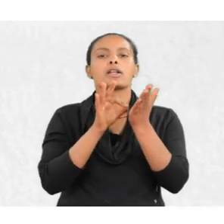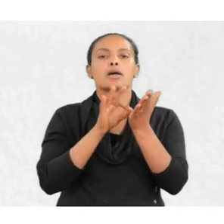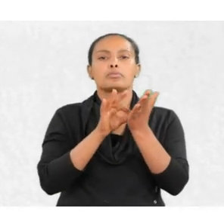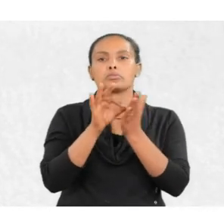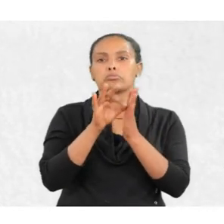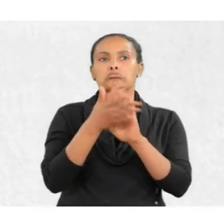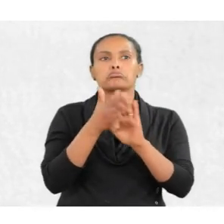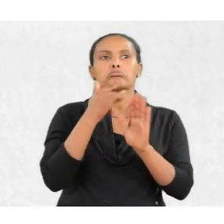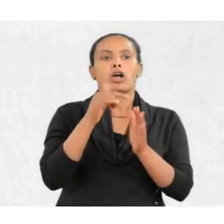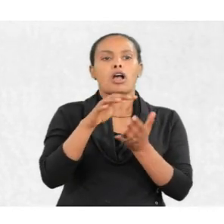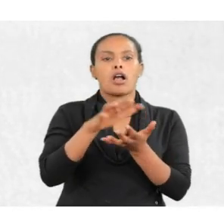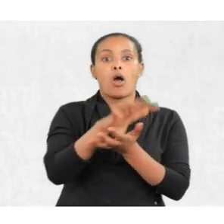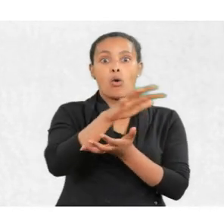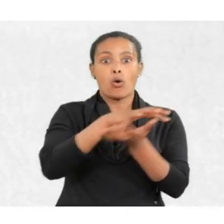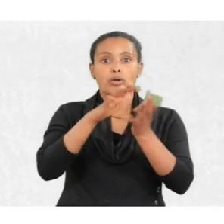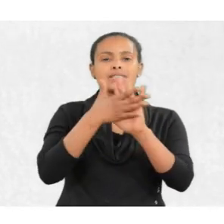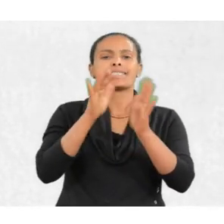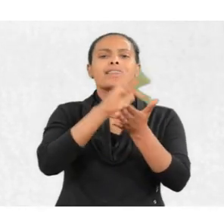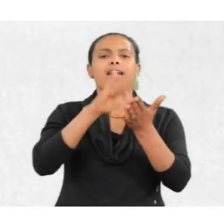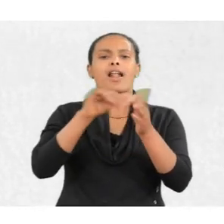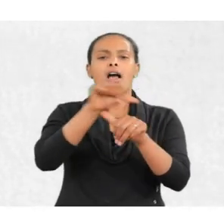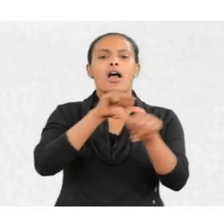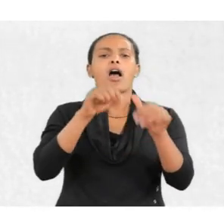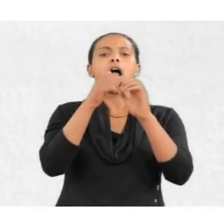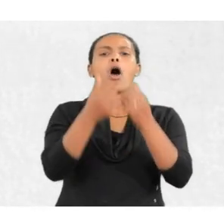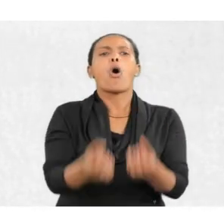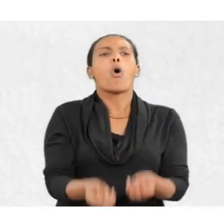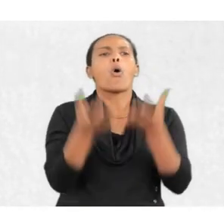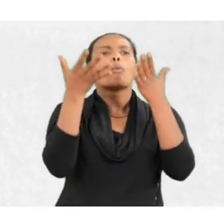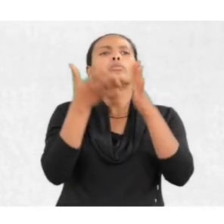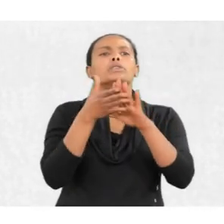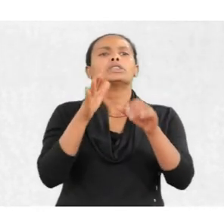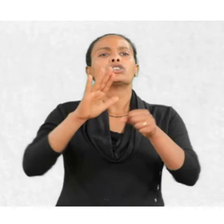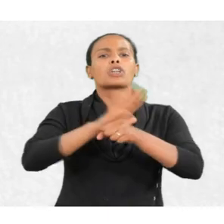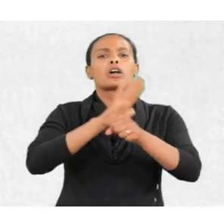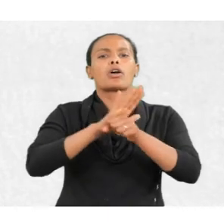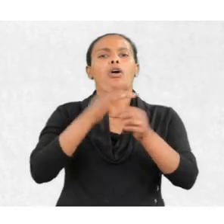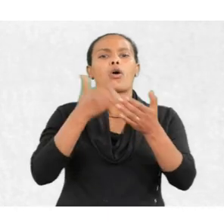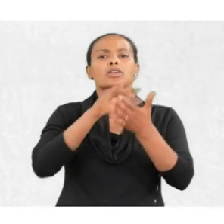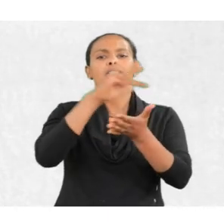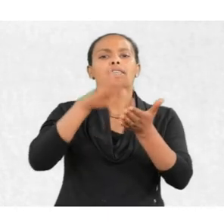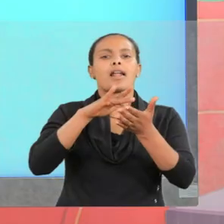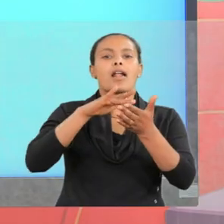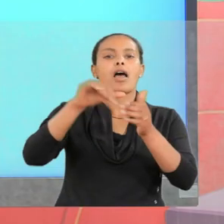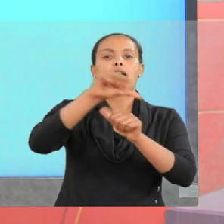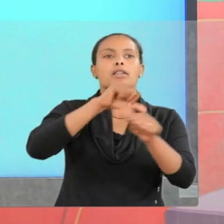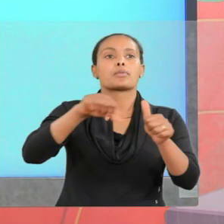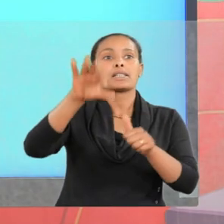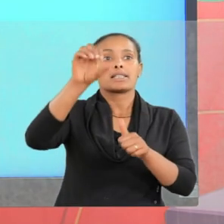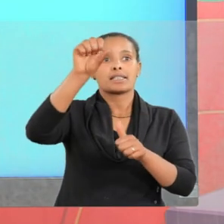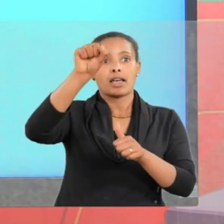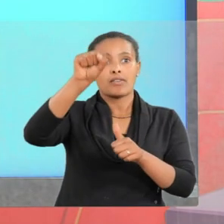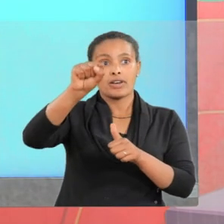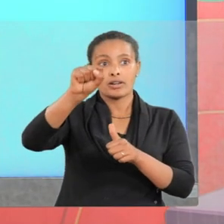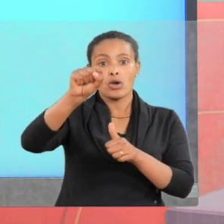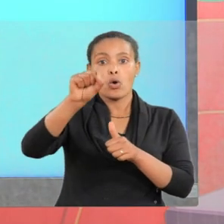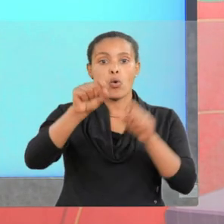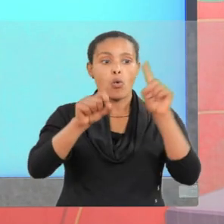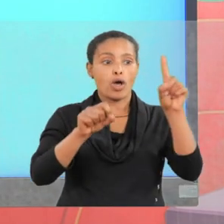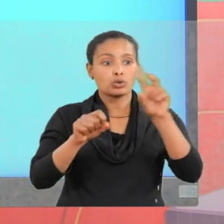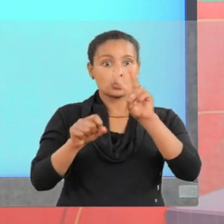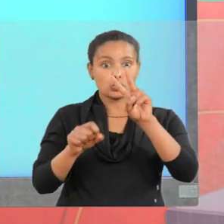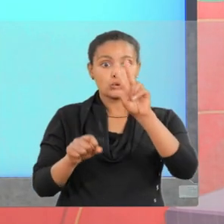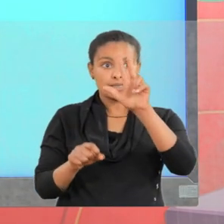charge clouds on the central atom. How many charge clouds are there on the central atom? Sulfur, 1,